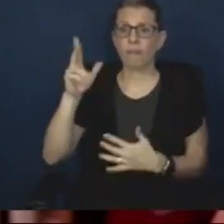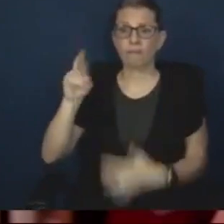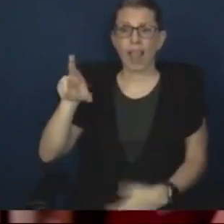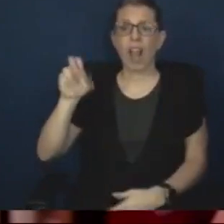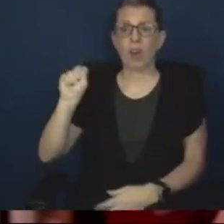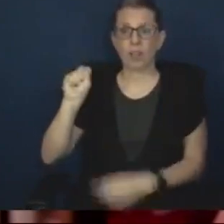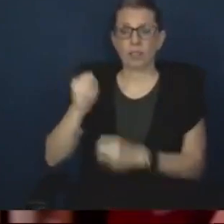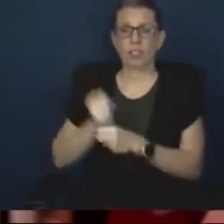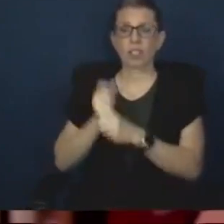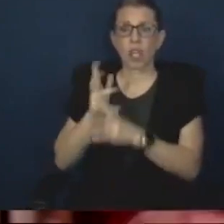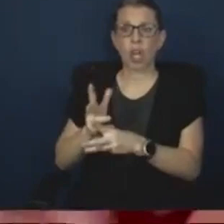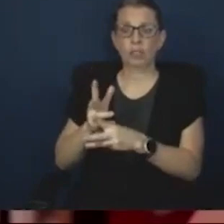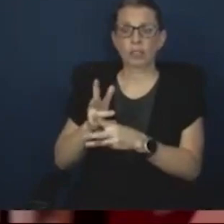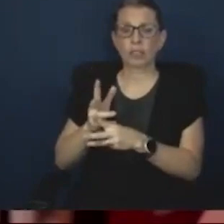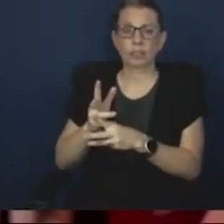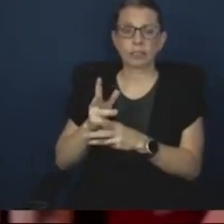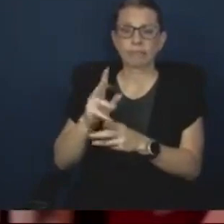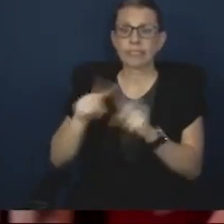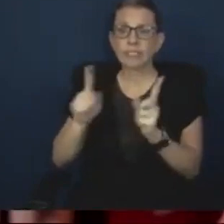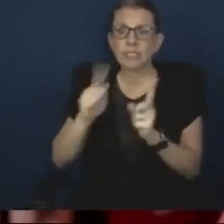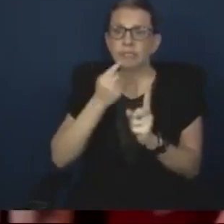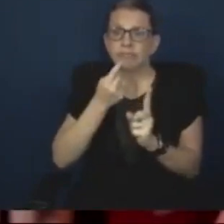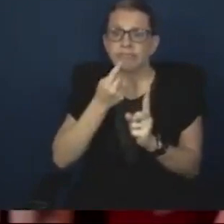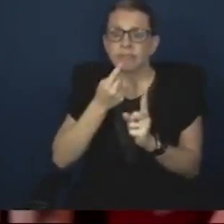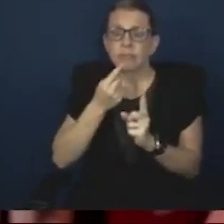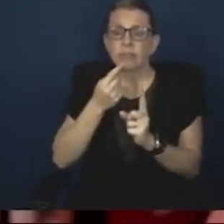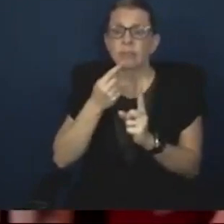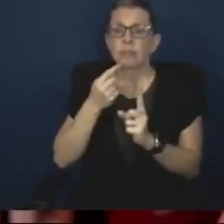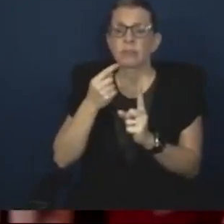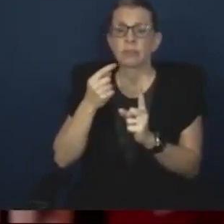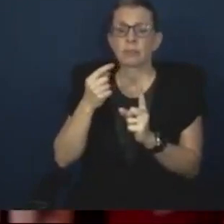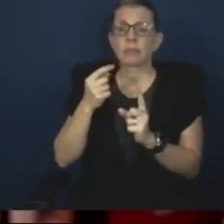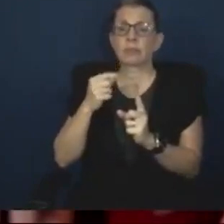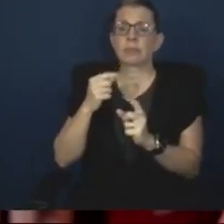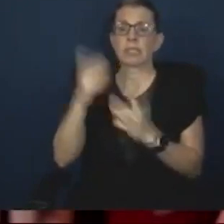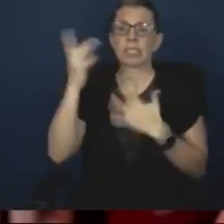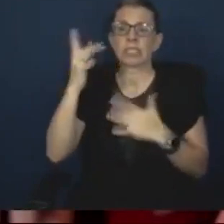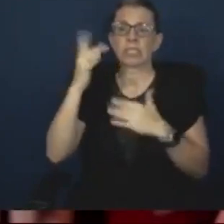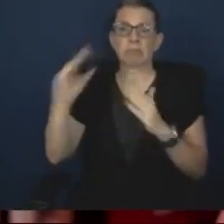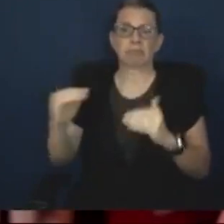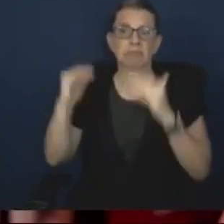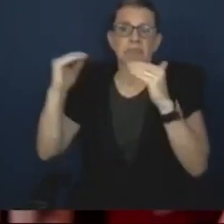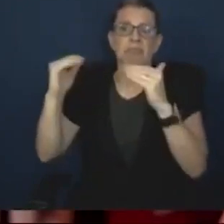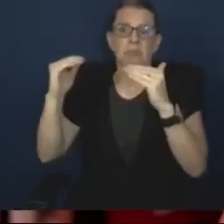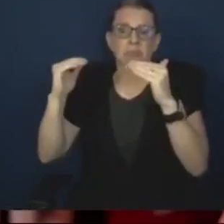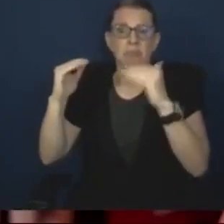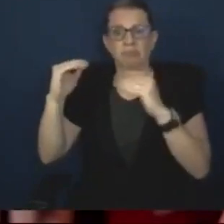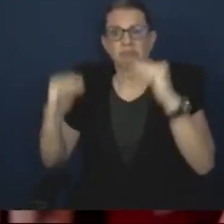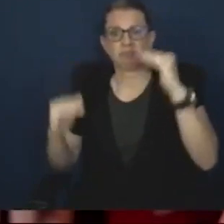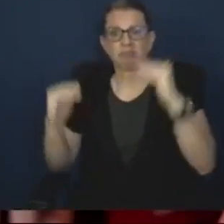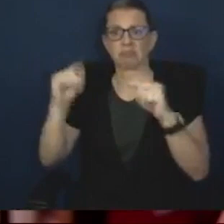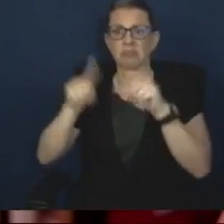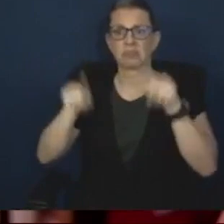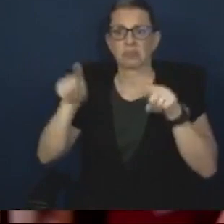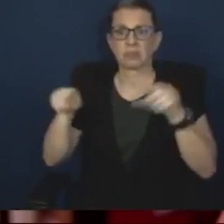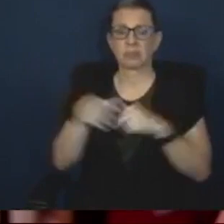of disease. Absolutely. If you just look at the various pandemics of influenza virus, some of them are worse